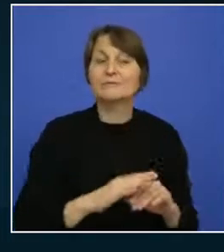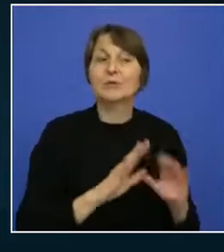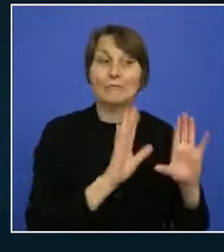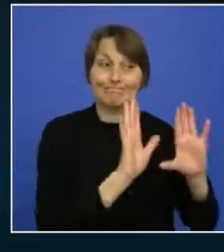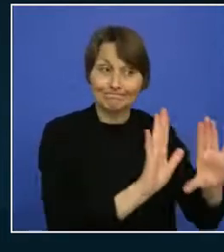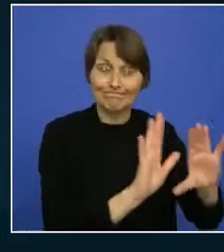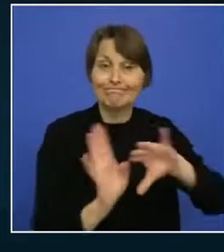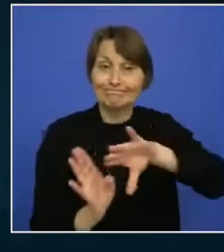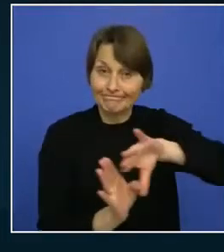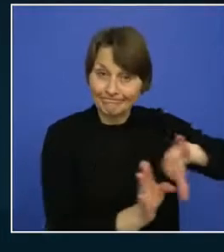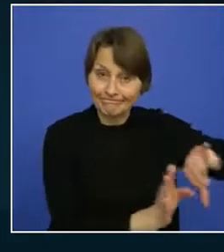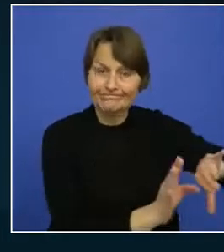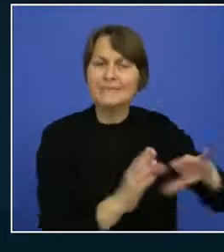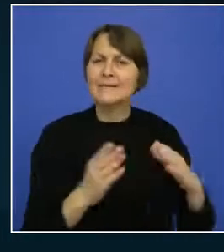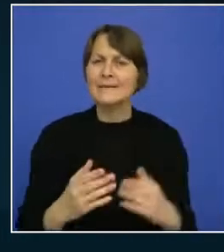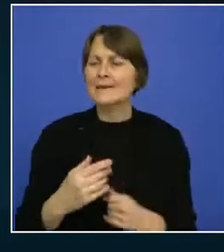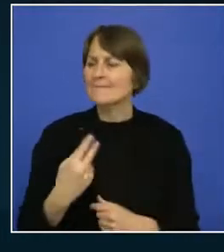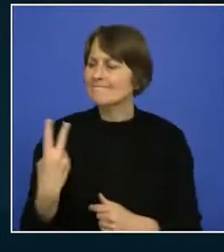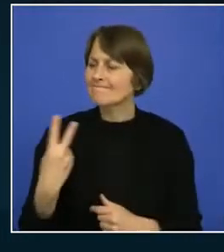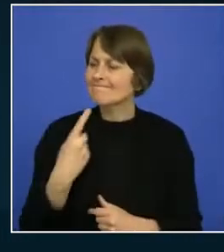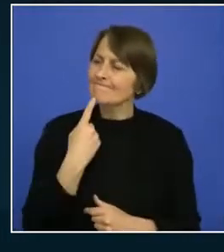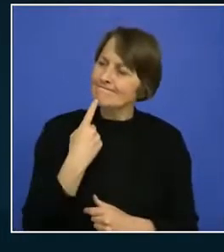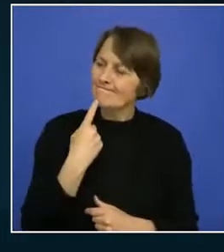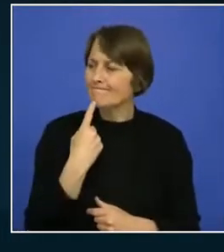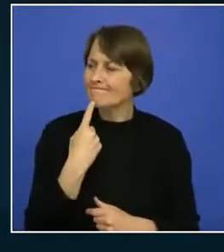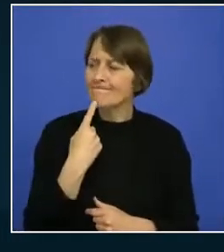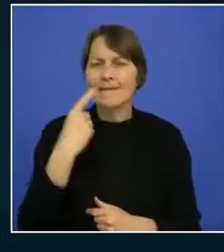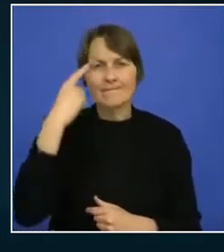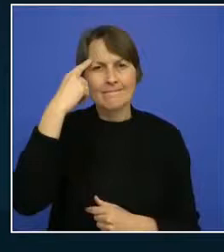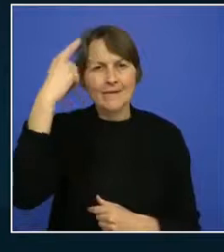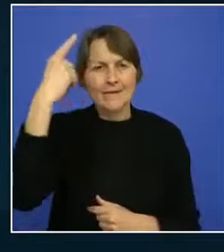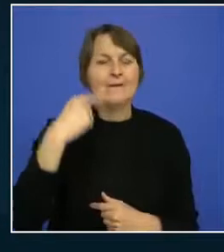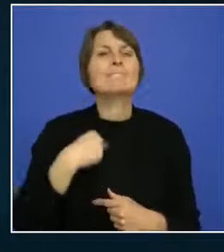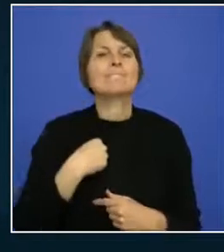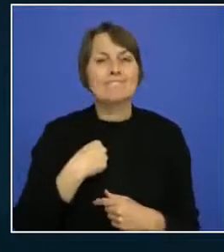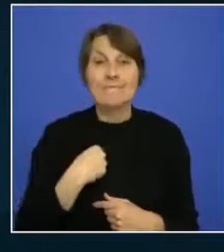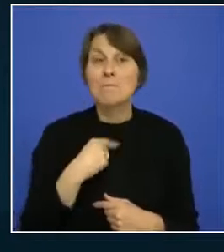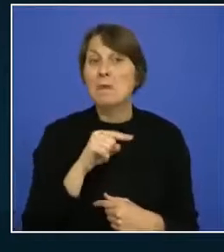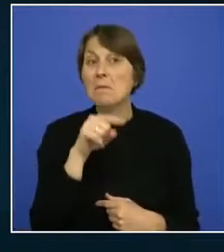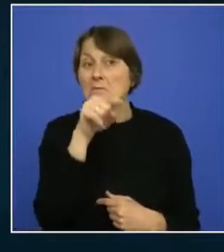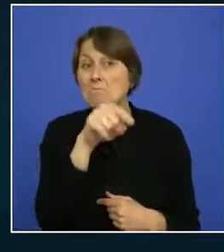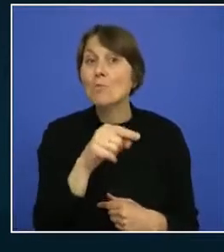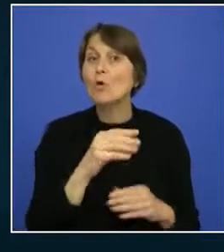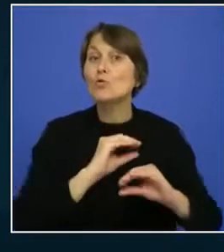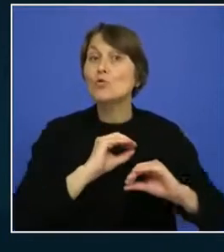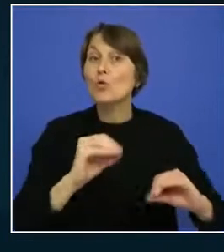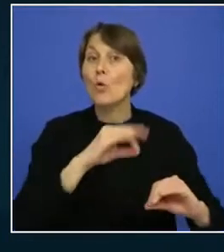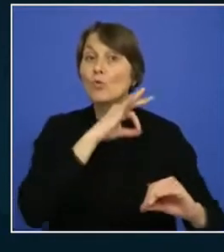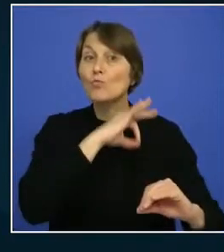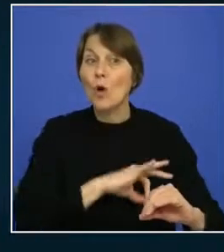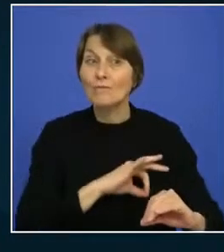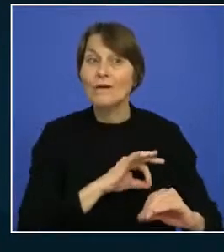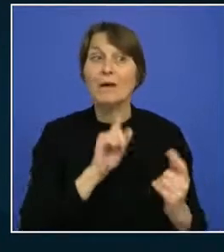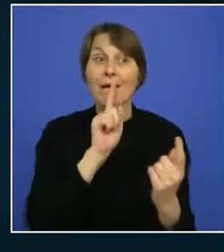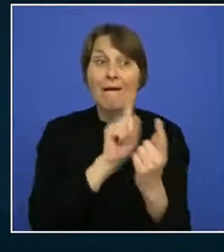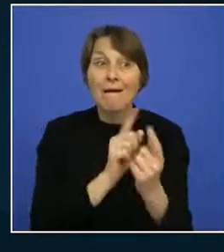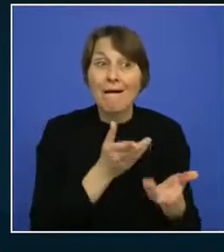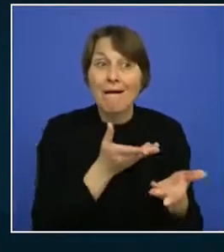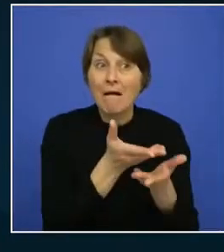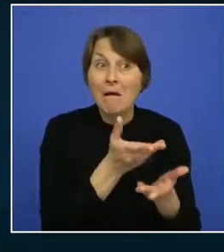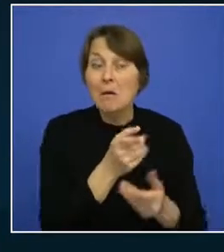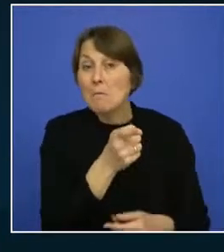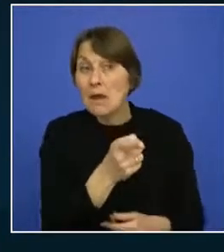could we just talk to a nonprofit and get their data and some use cases they need help